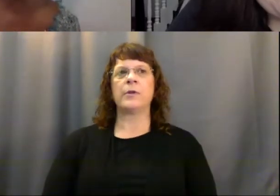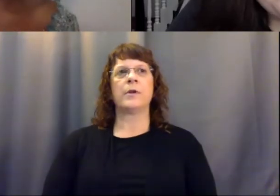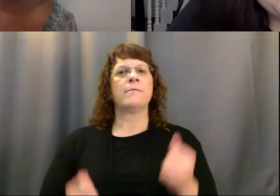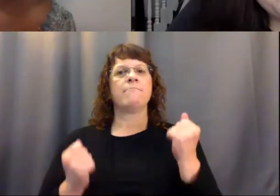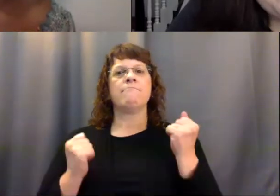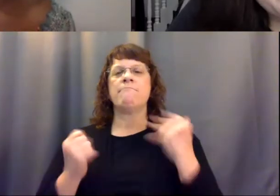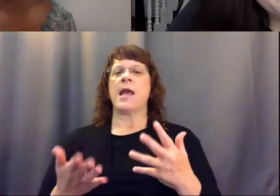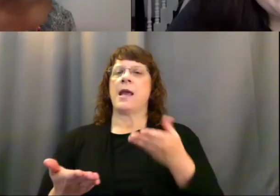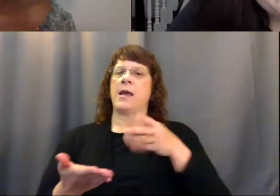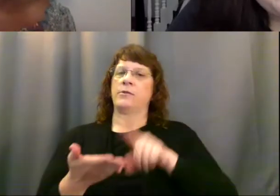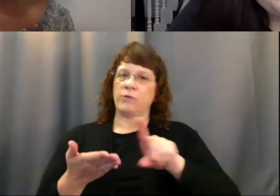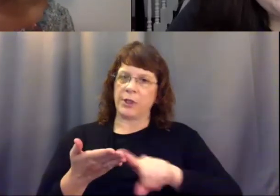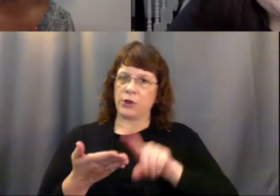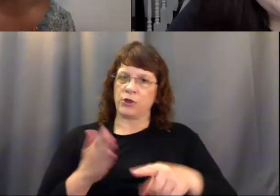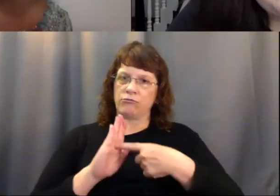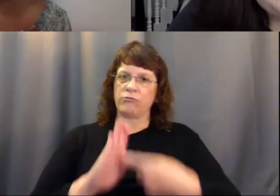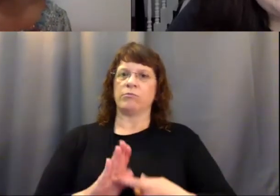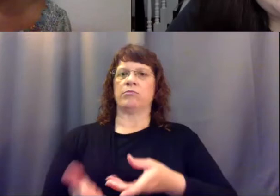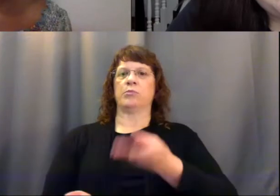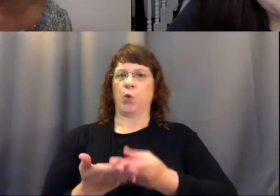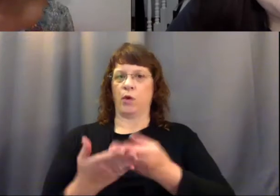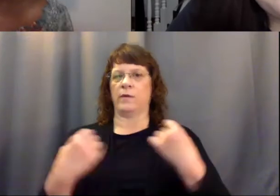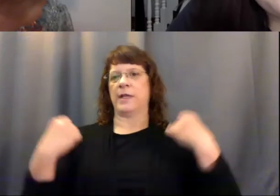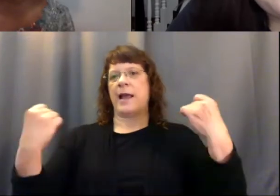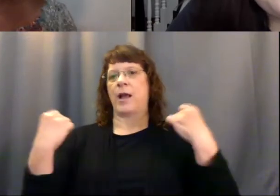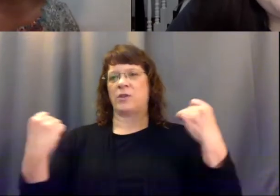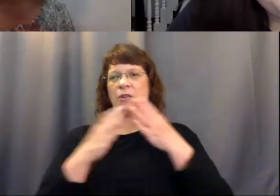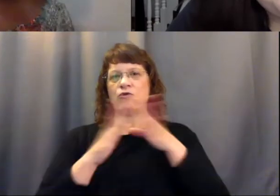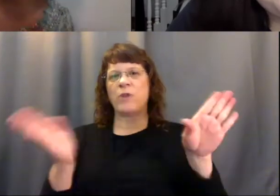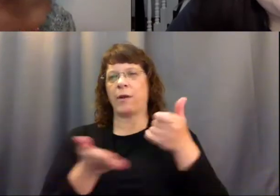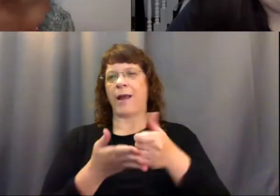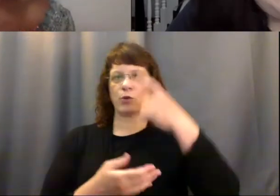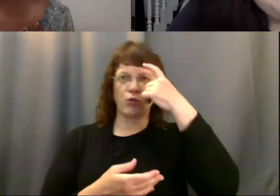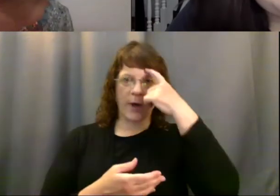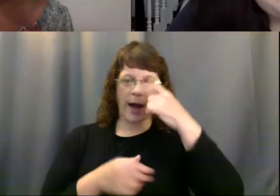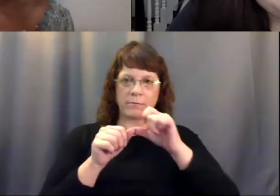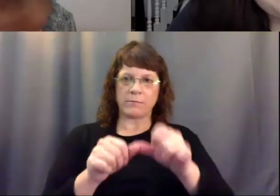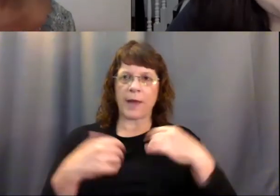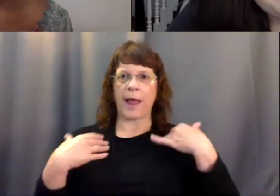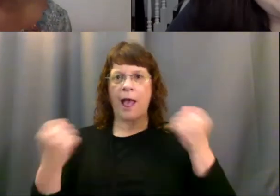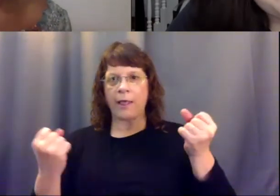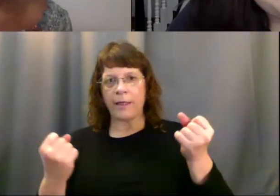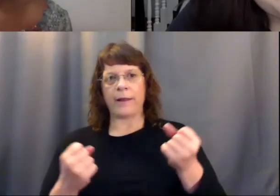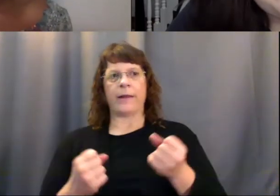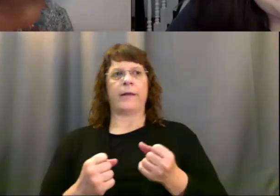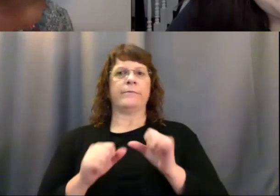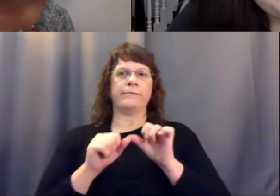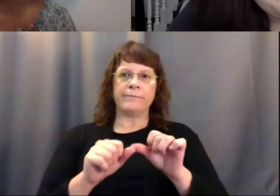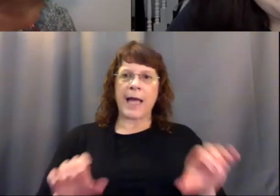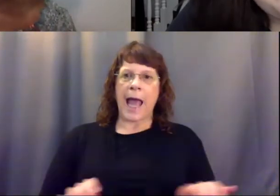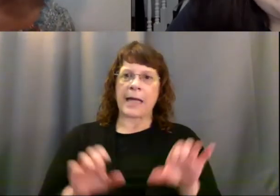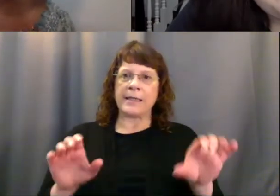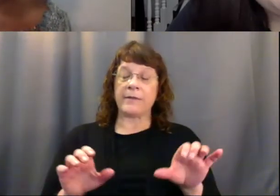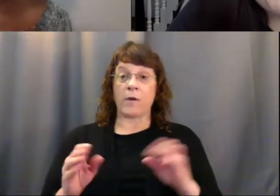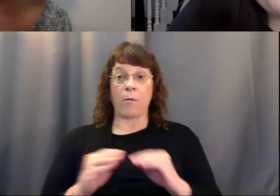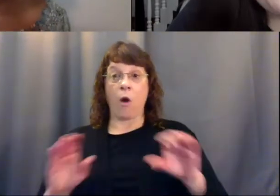that exercise generally helps your brain stay healthy, helps you stay active. The more active you are, the